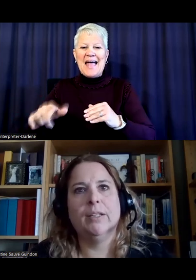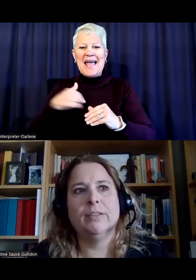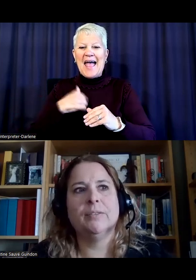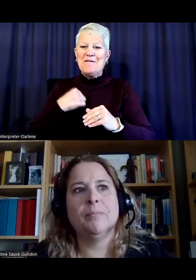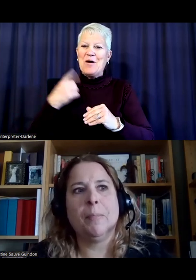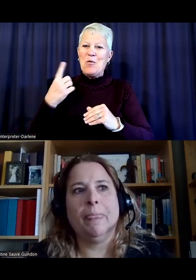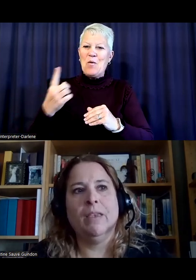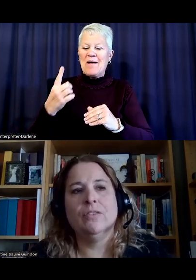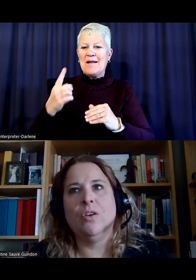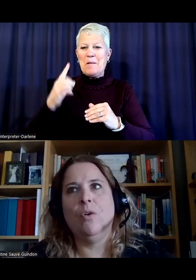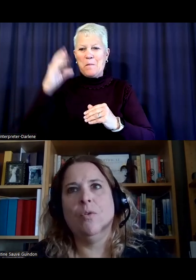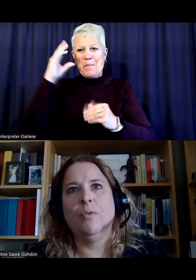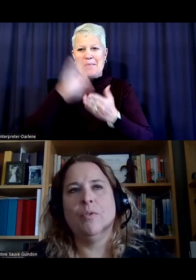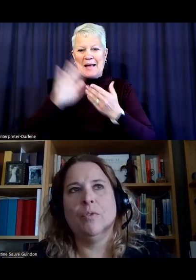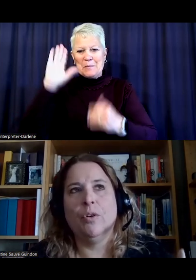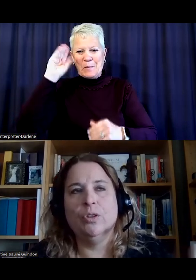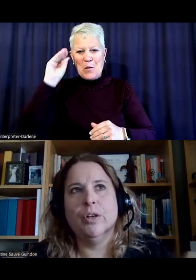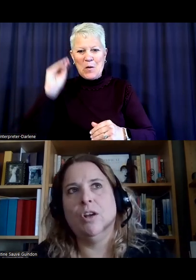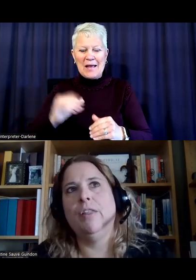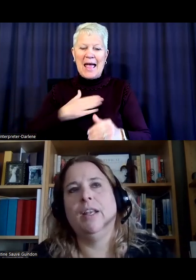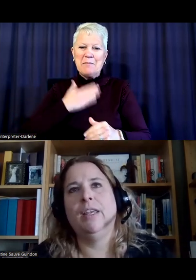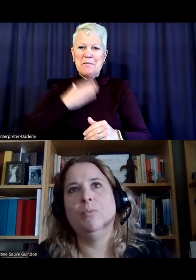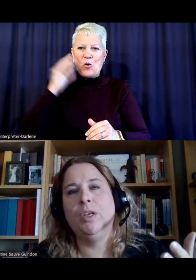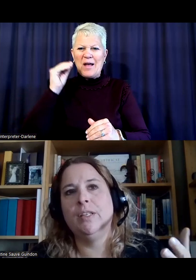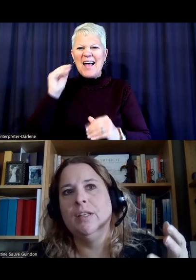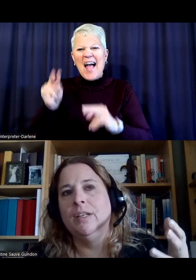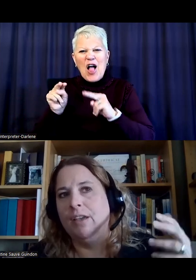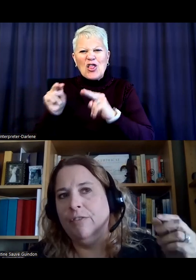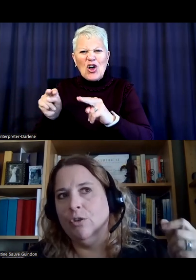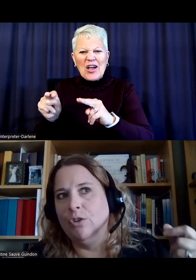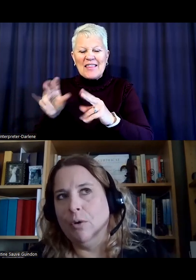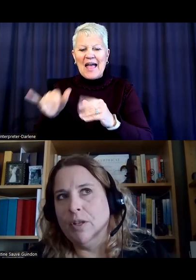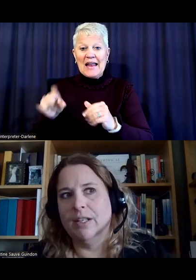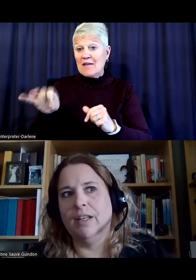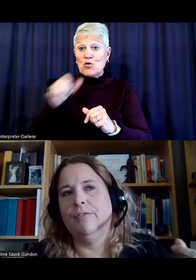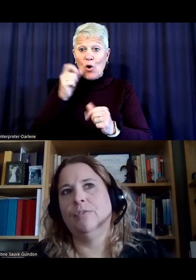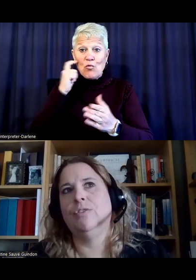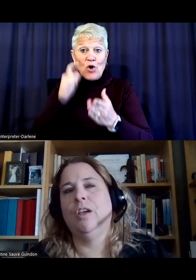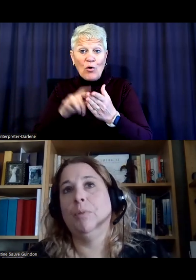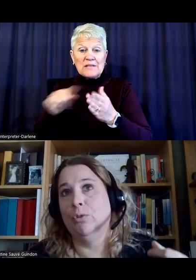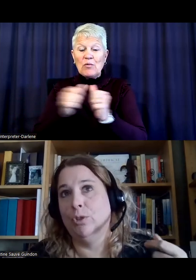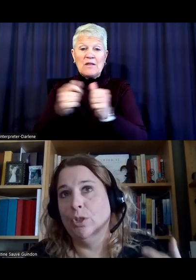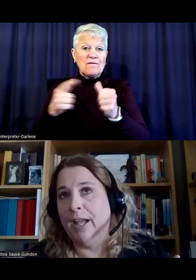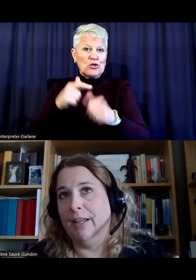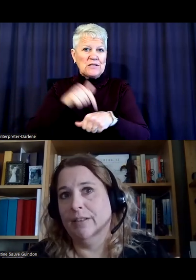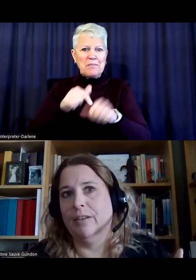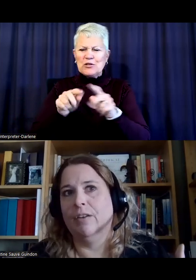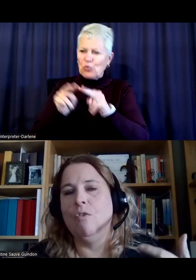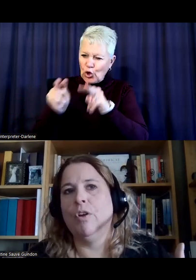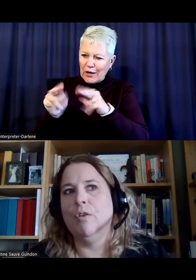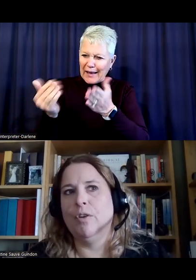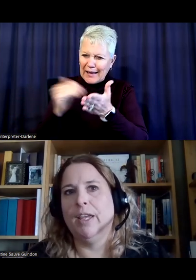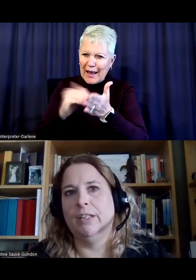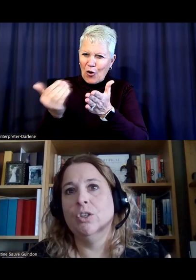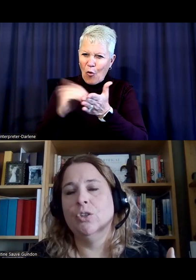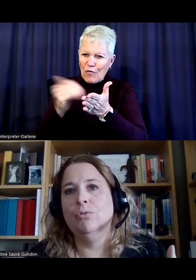boy. So look at all that we could, if you don't notice it in the first time, but you look at it over